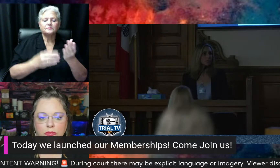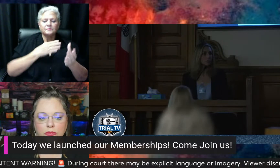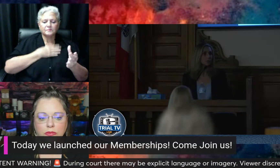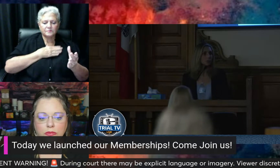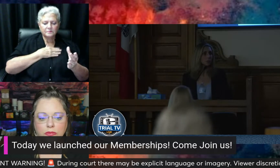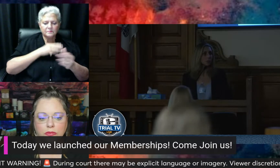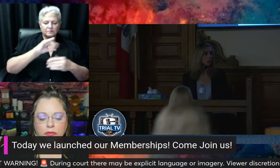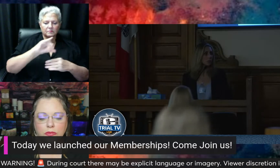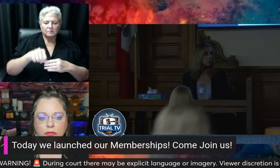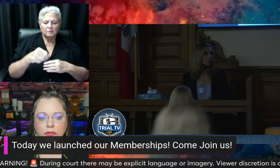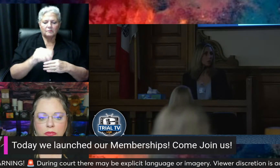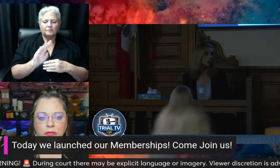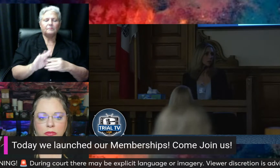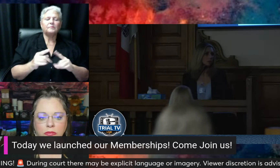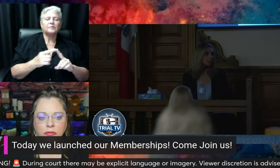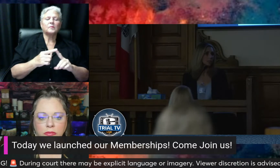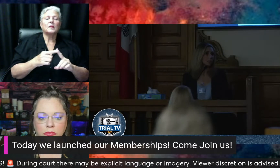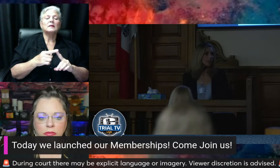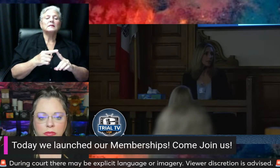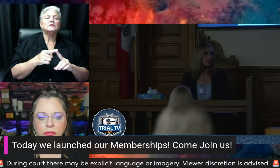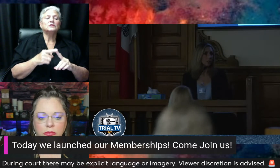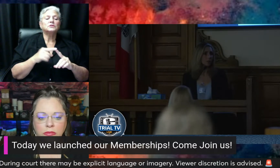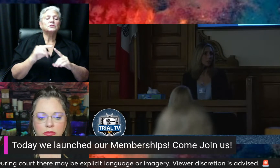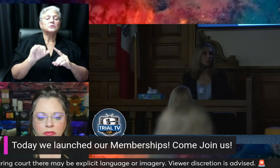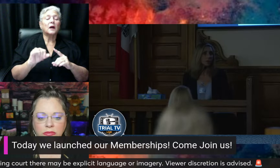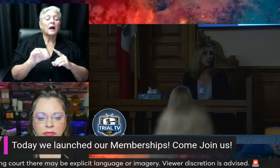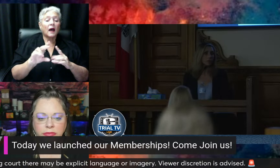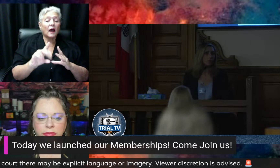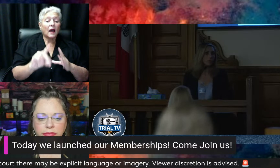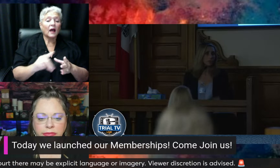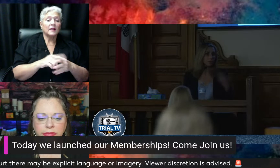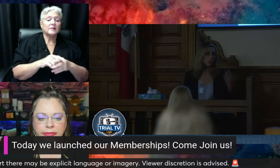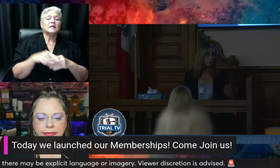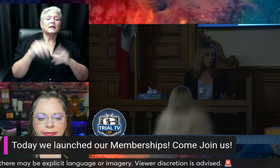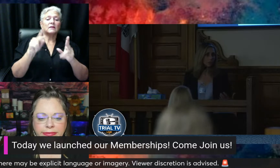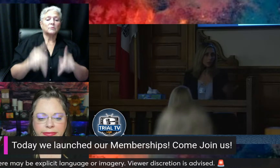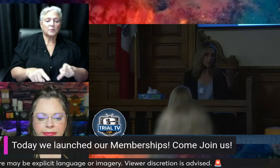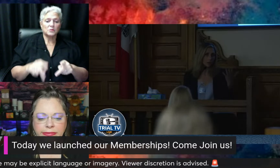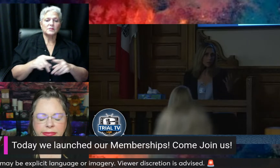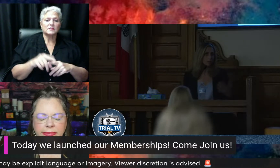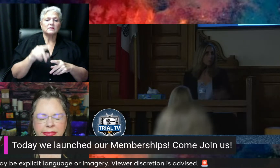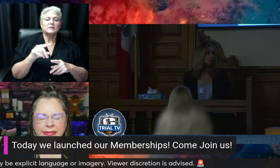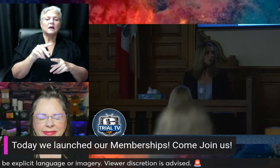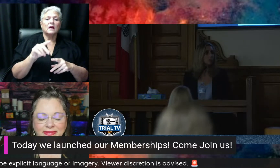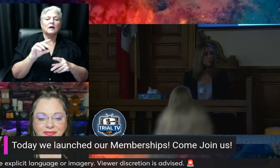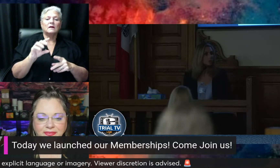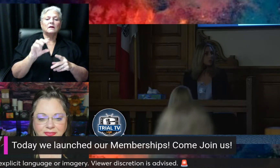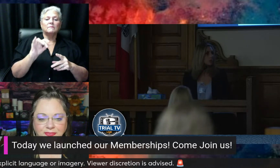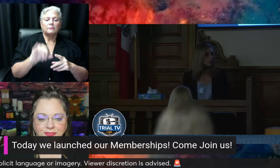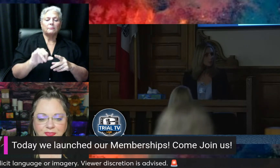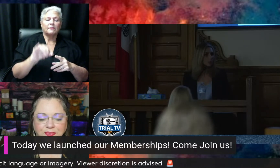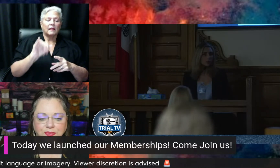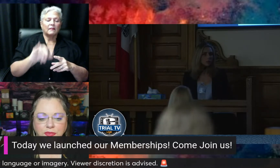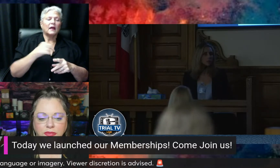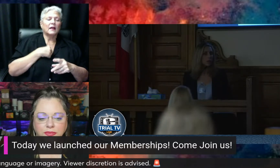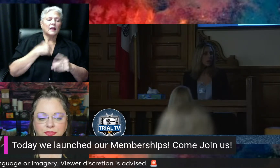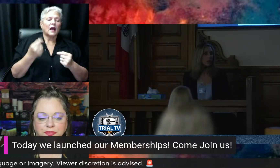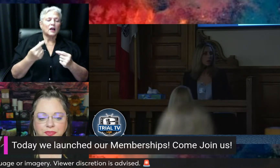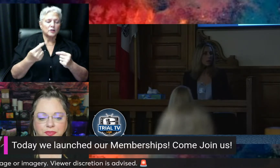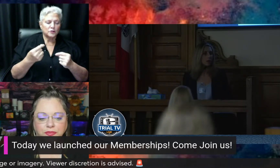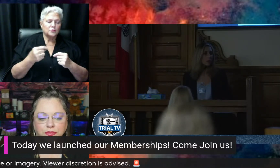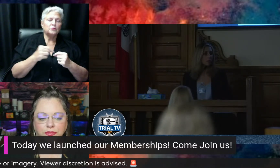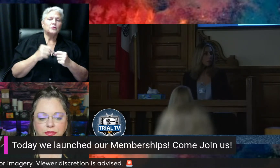deceased individuals on whom I perform autopsies. We will compare them to their driver's license